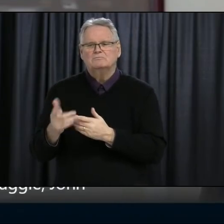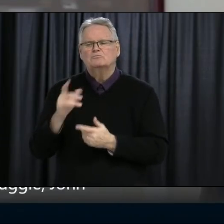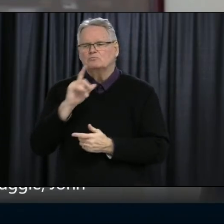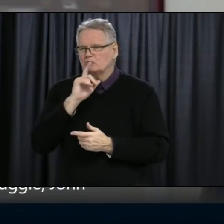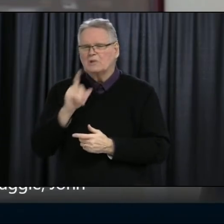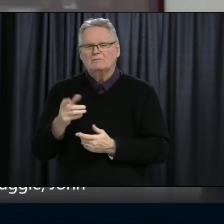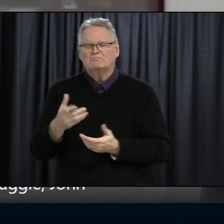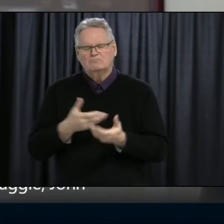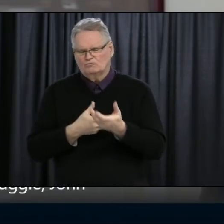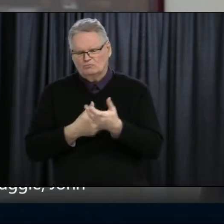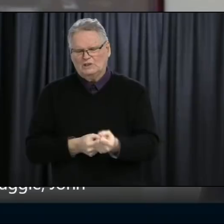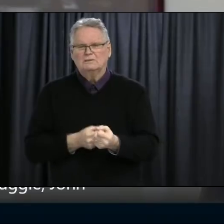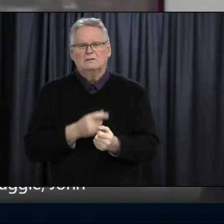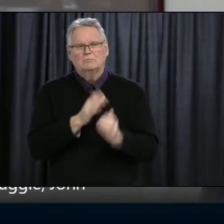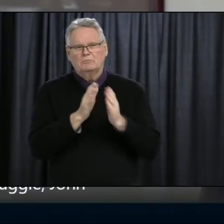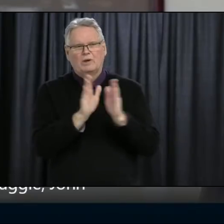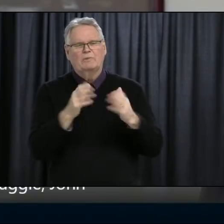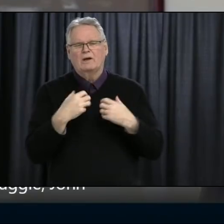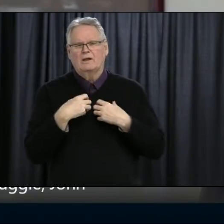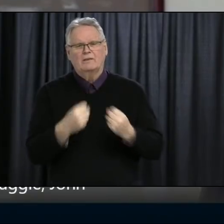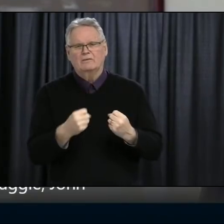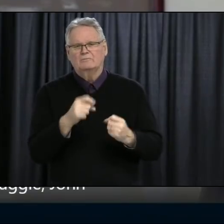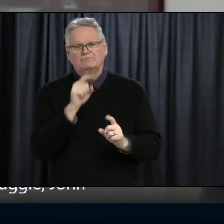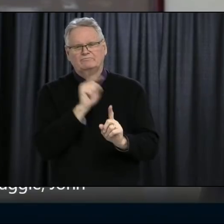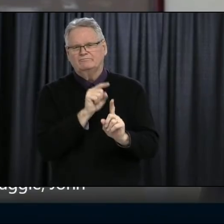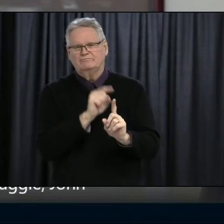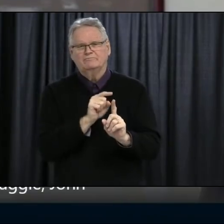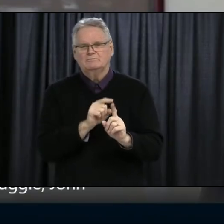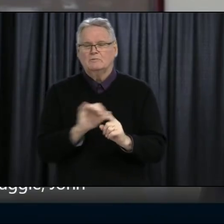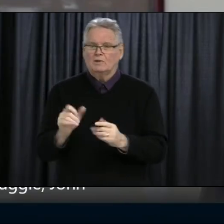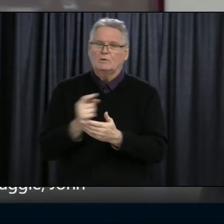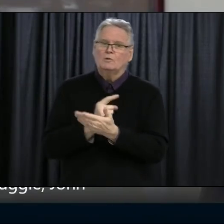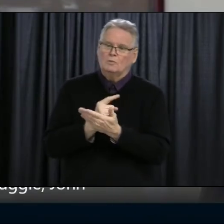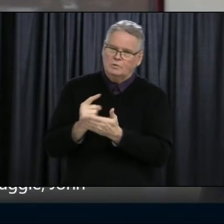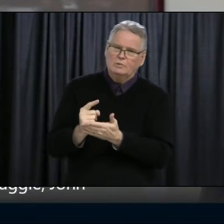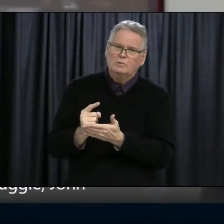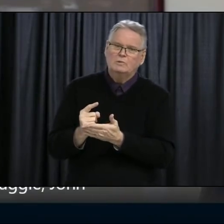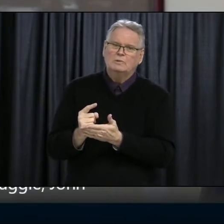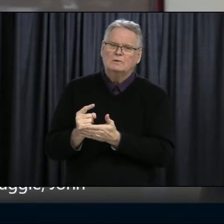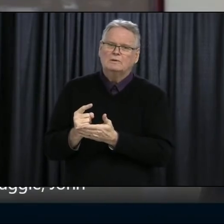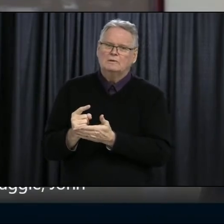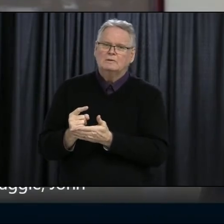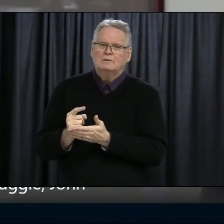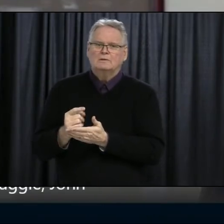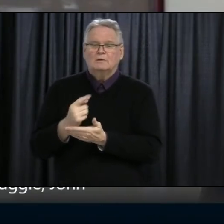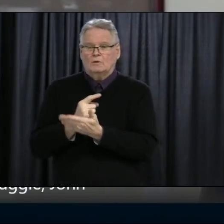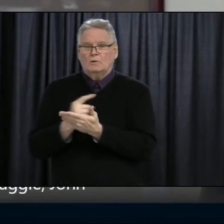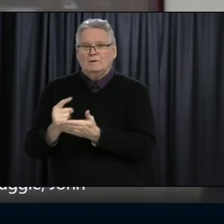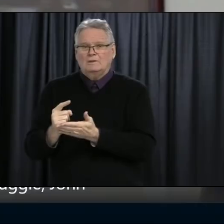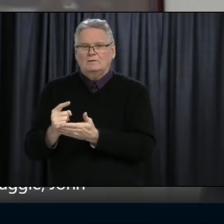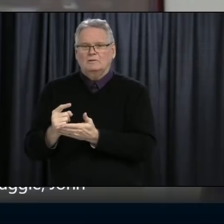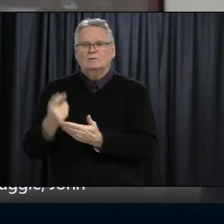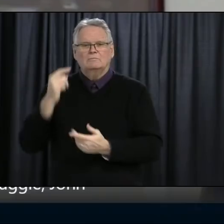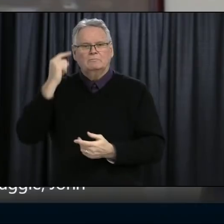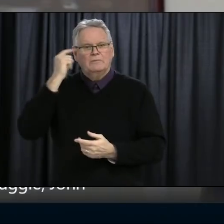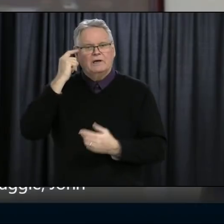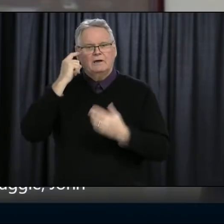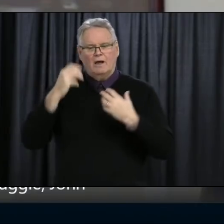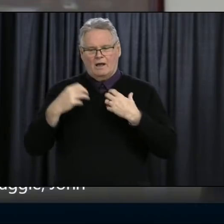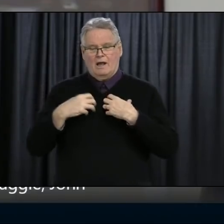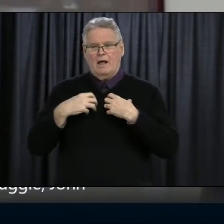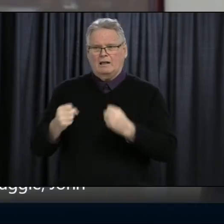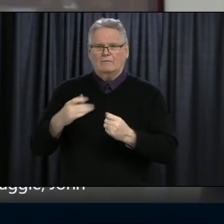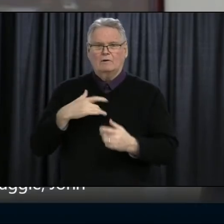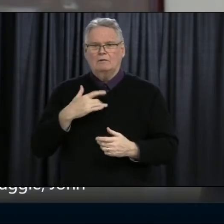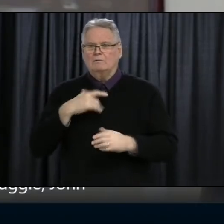comprehensive suite of online mental health tools for youth and for adults of any jurisdiction in Canada. Bridge